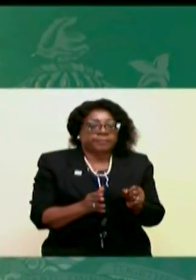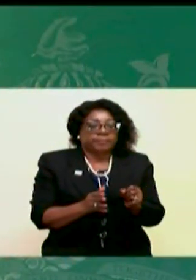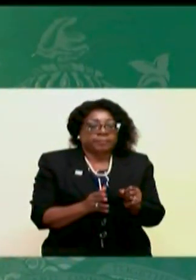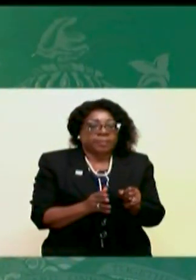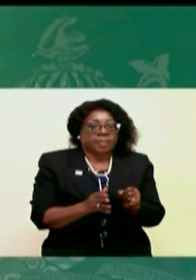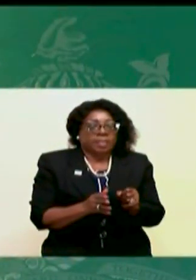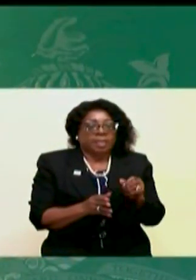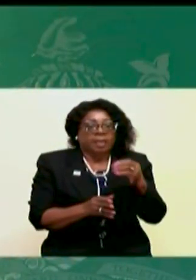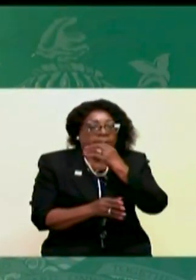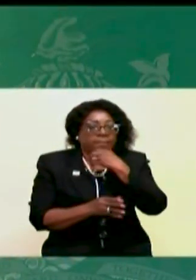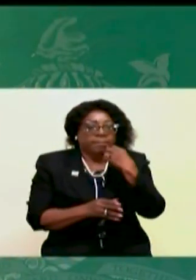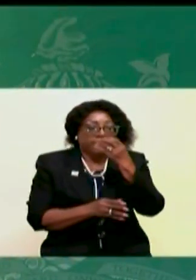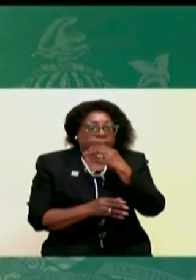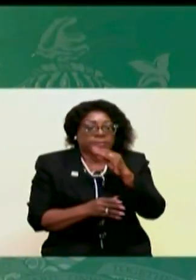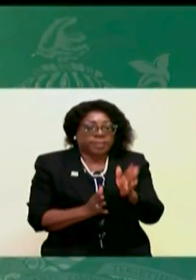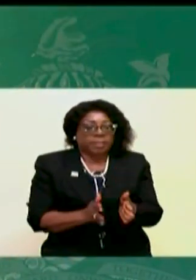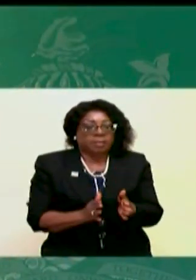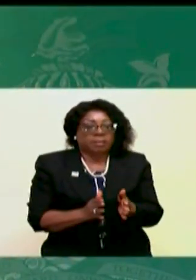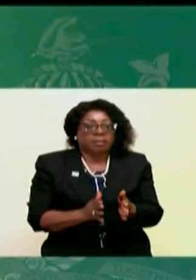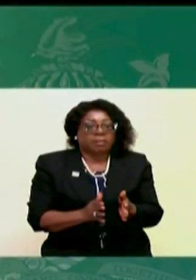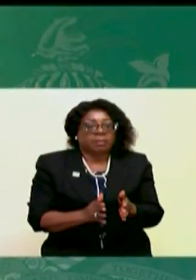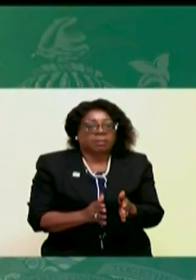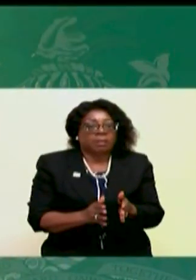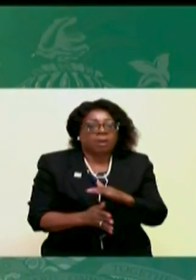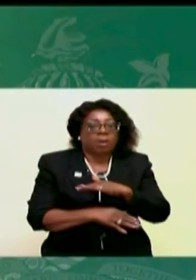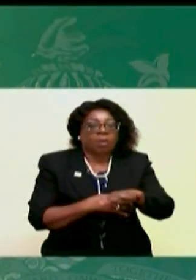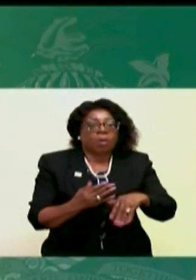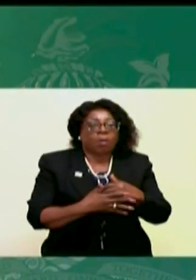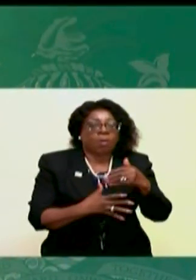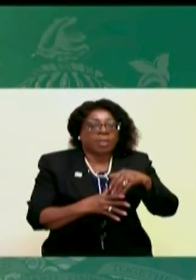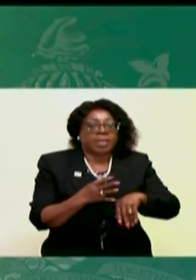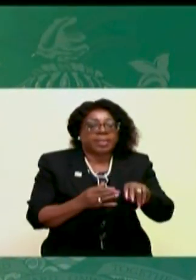and Madam Speaker, all in 22 months.